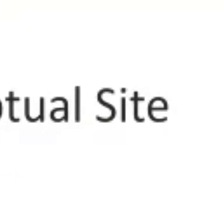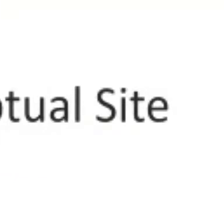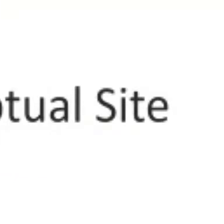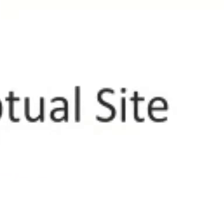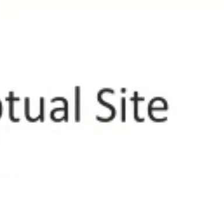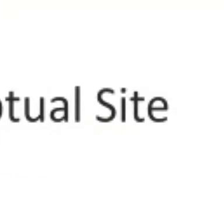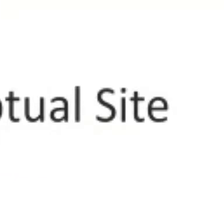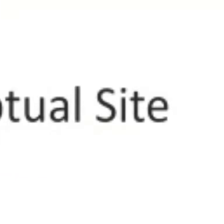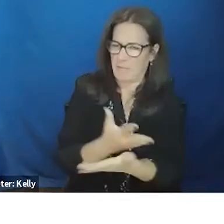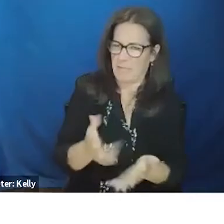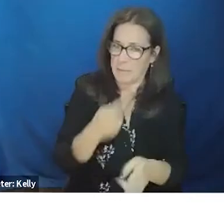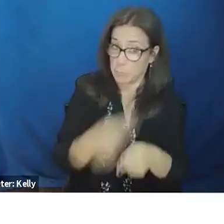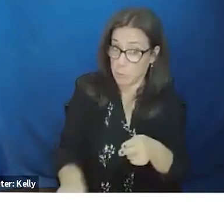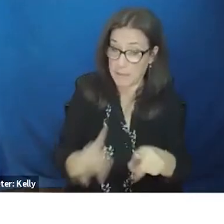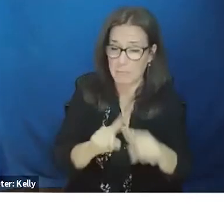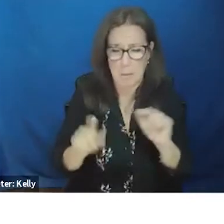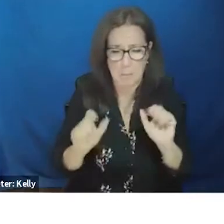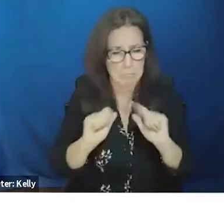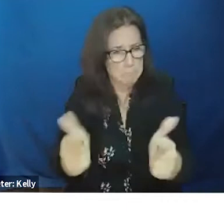that.